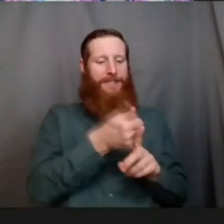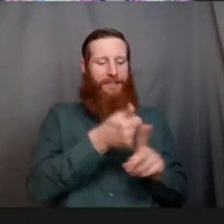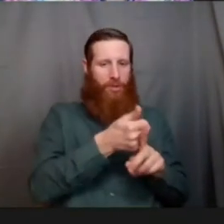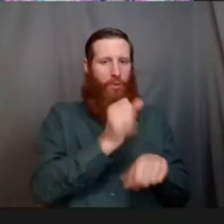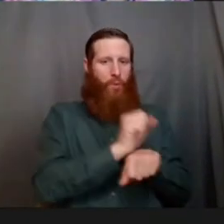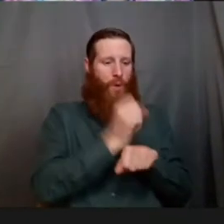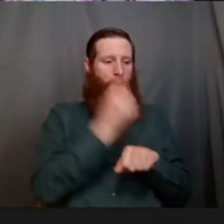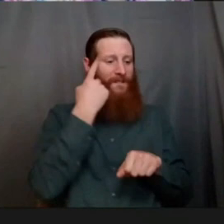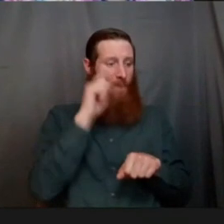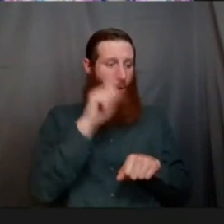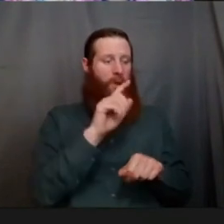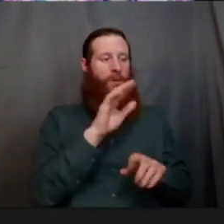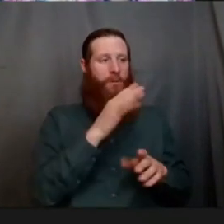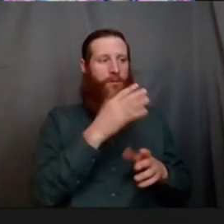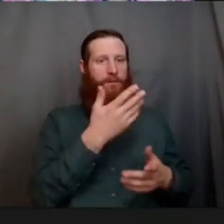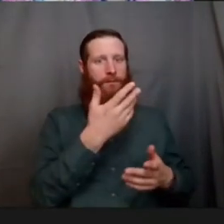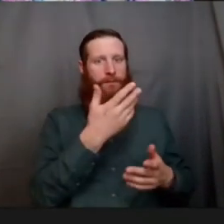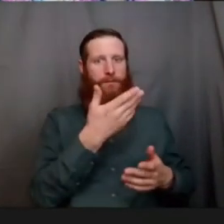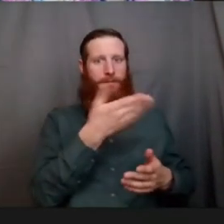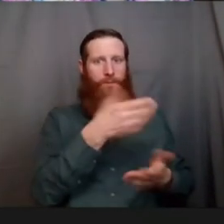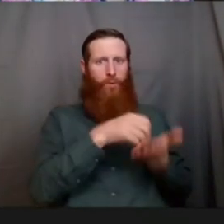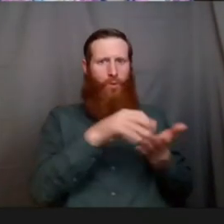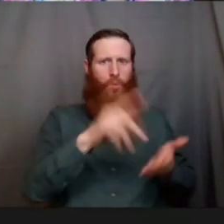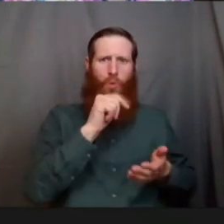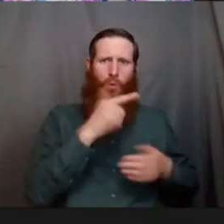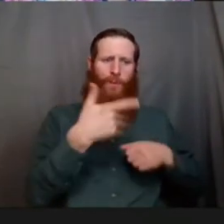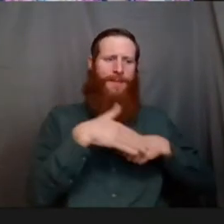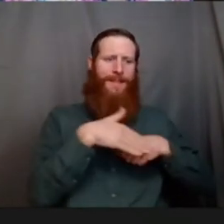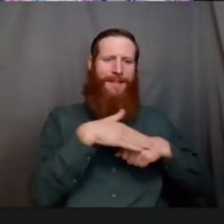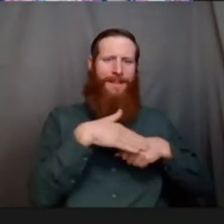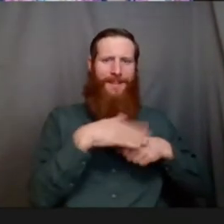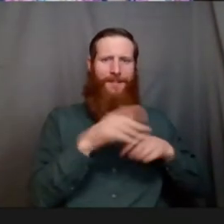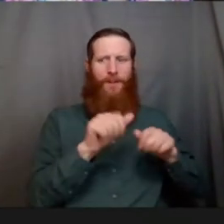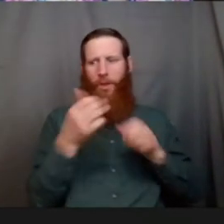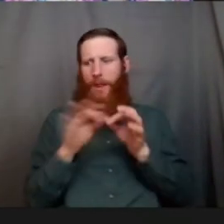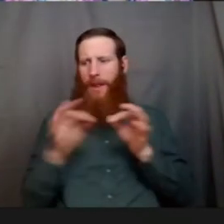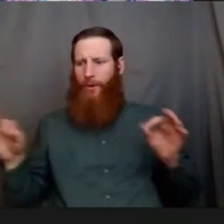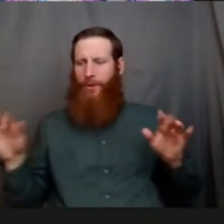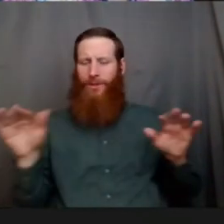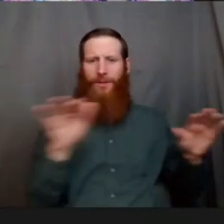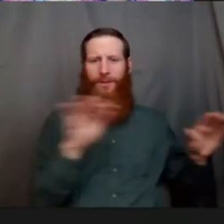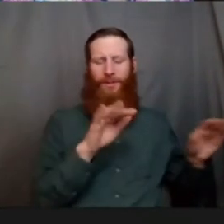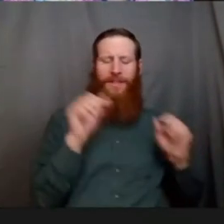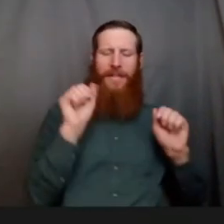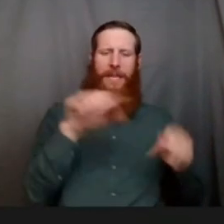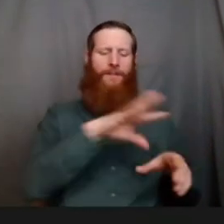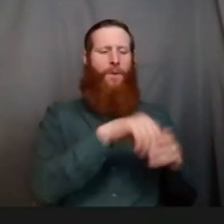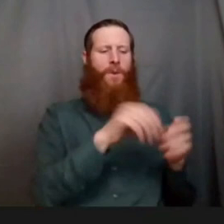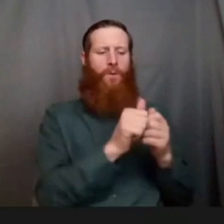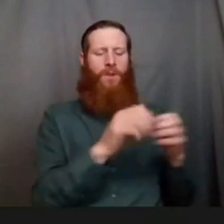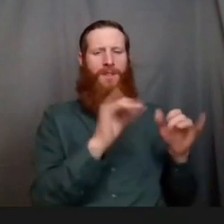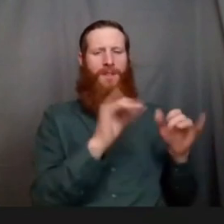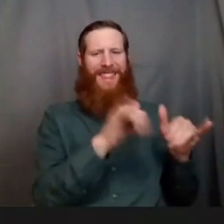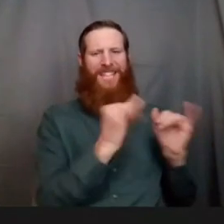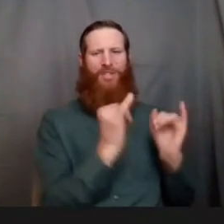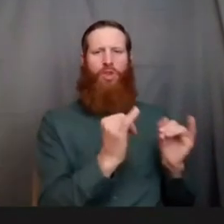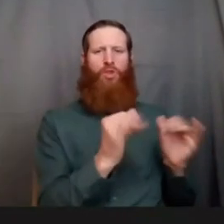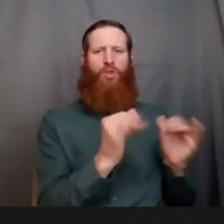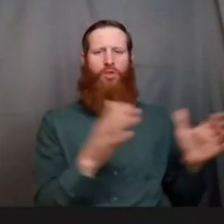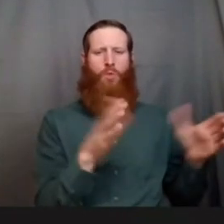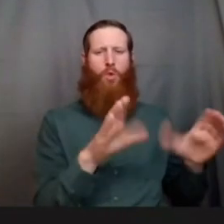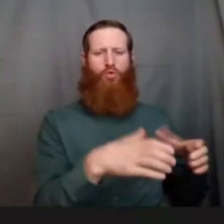native speaking students and English language learners during small group instruction. So we are giving, we are